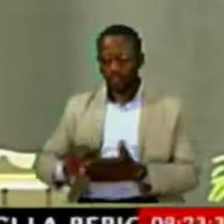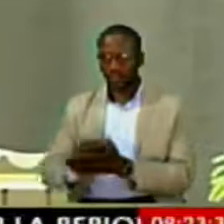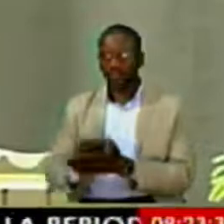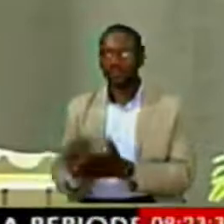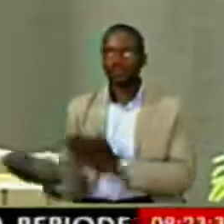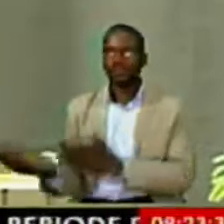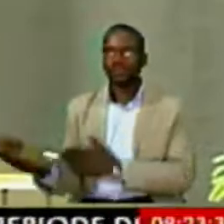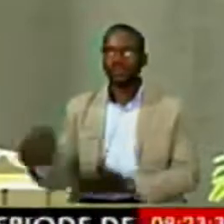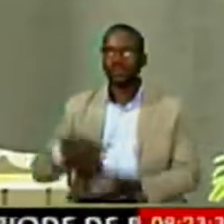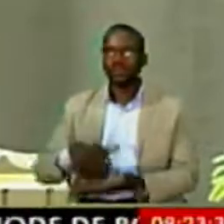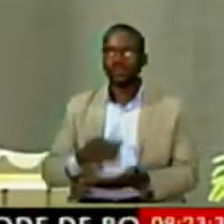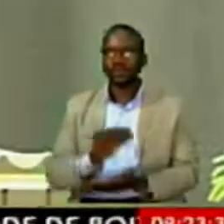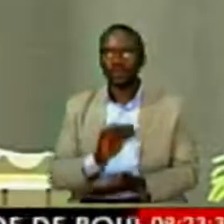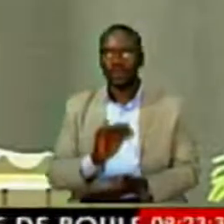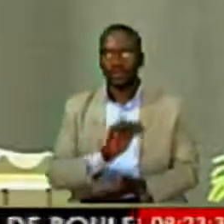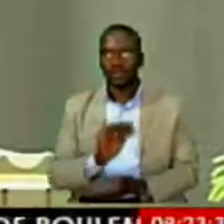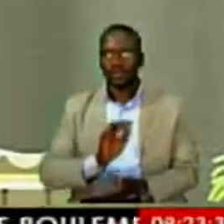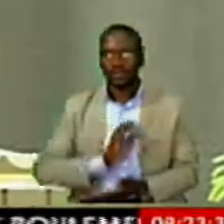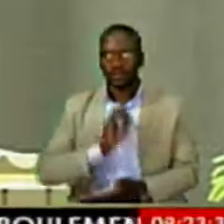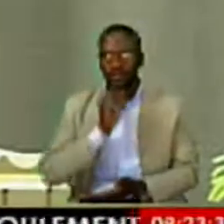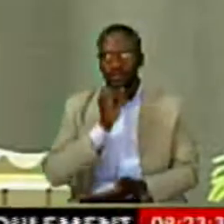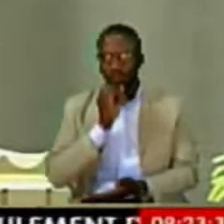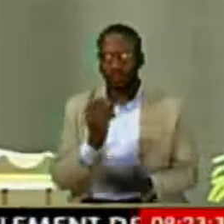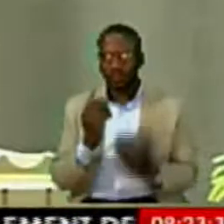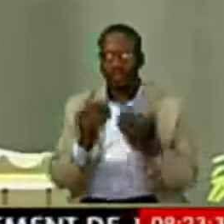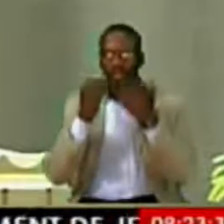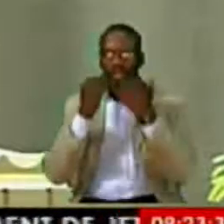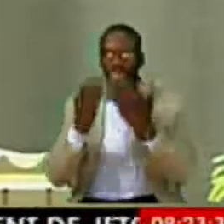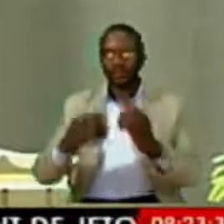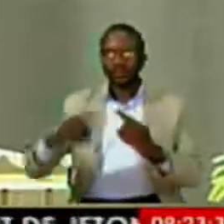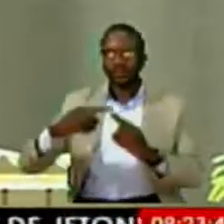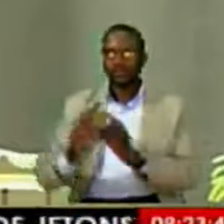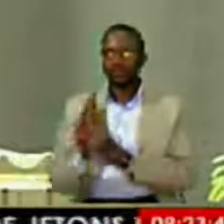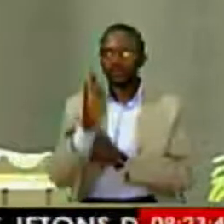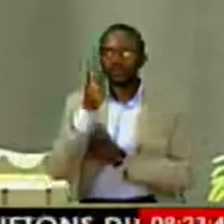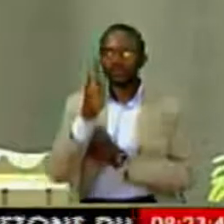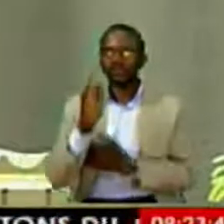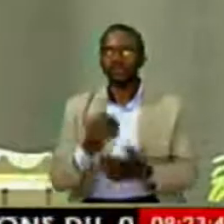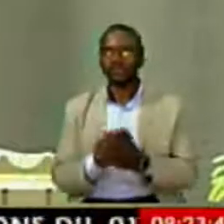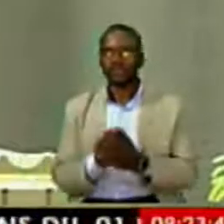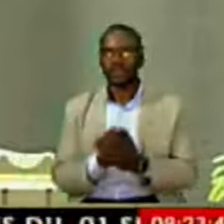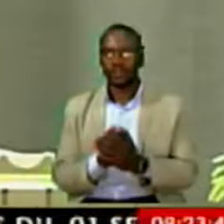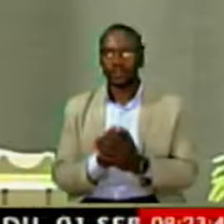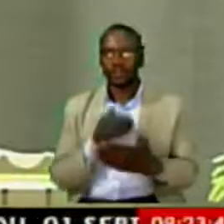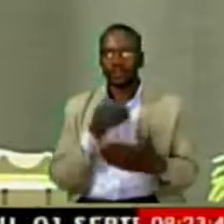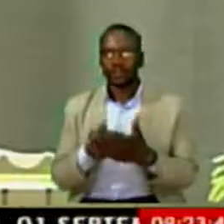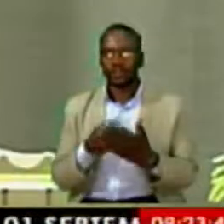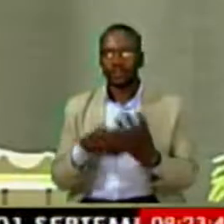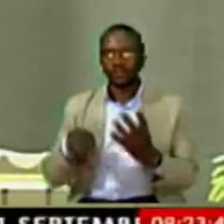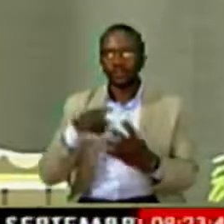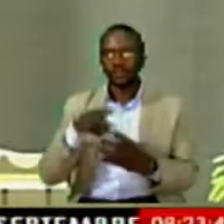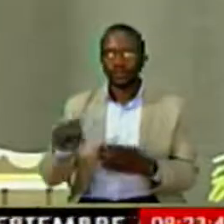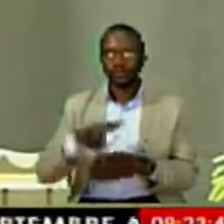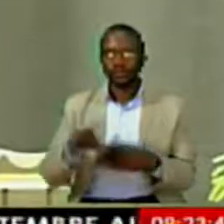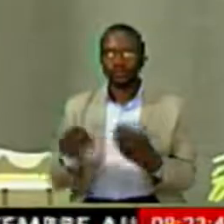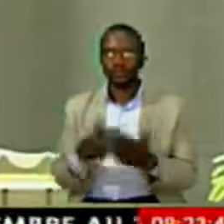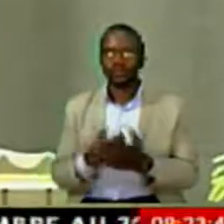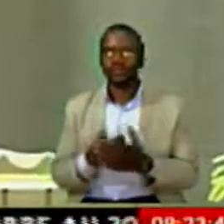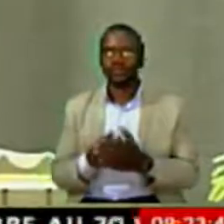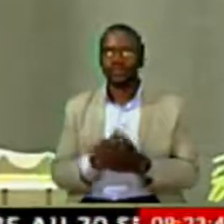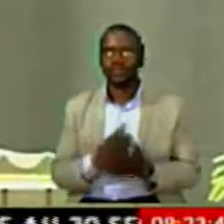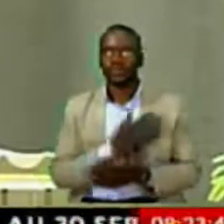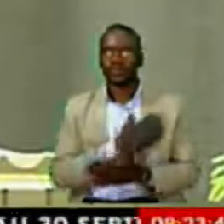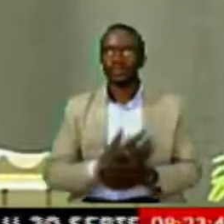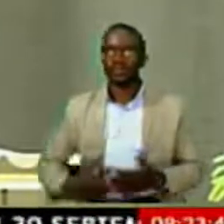us this morning. Je suis infiniment reconnaissant à Dieu. I'm grateful to the Lord d'être parmi vous. To be in your midst. Et